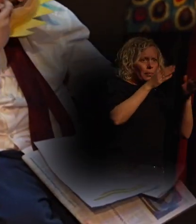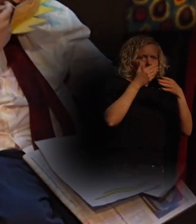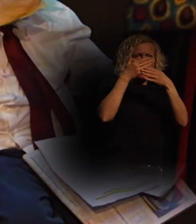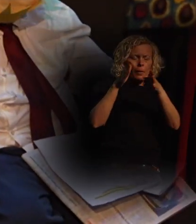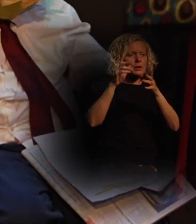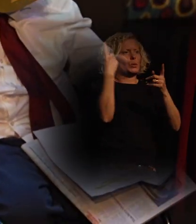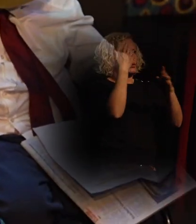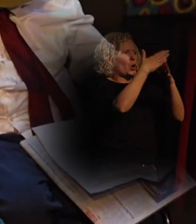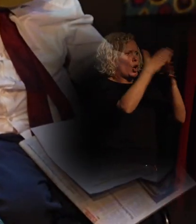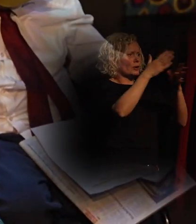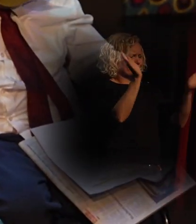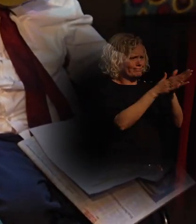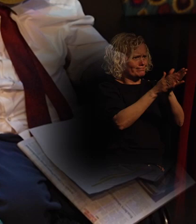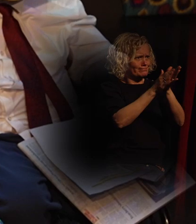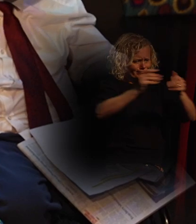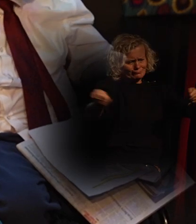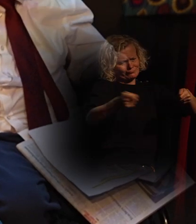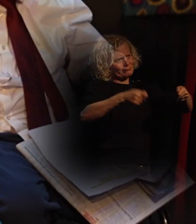on a Thursday.